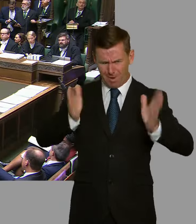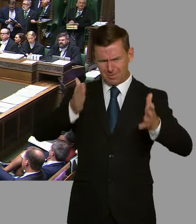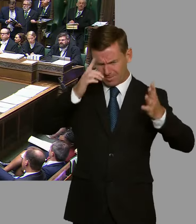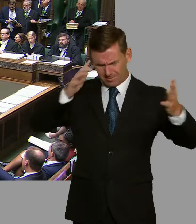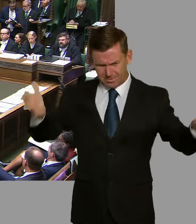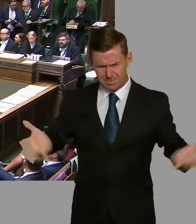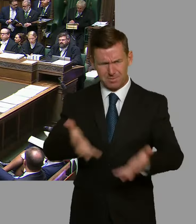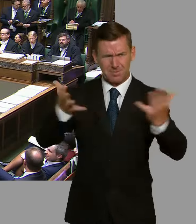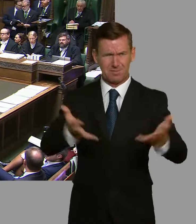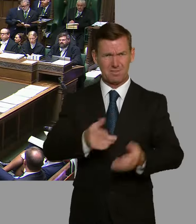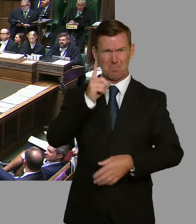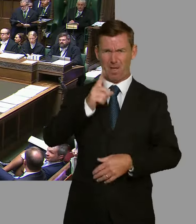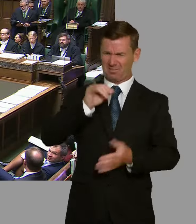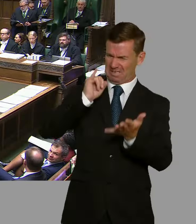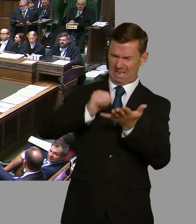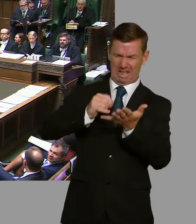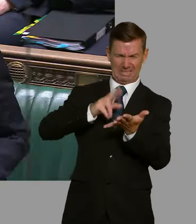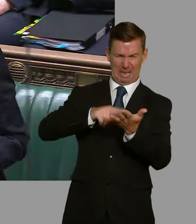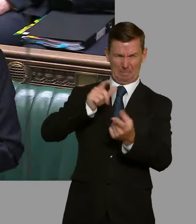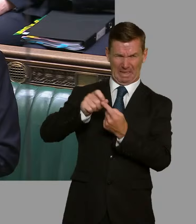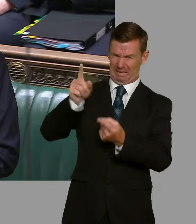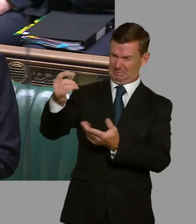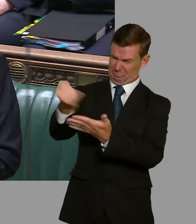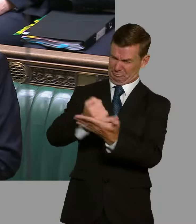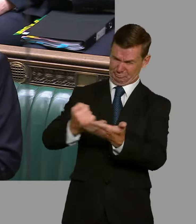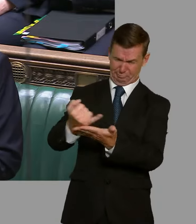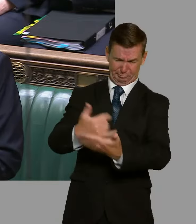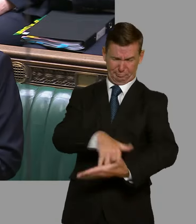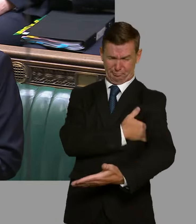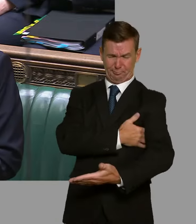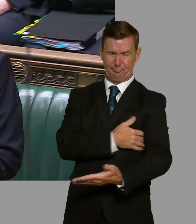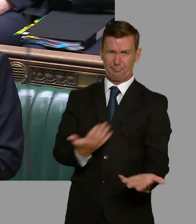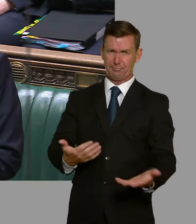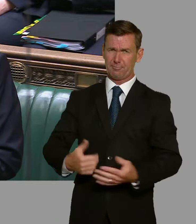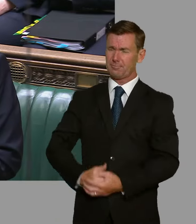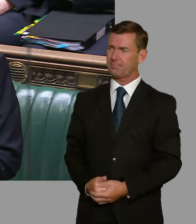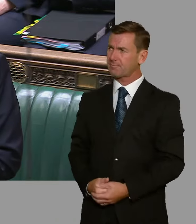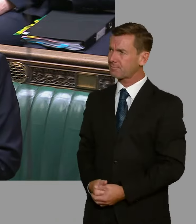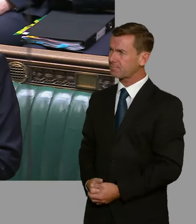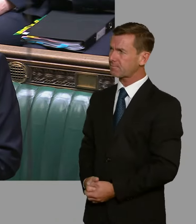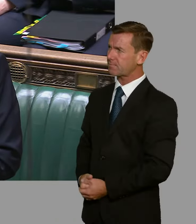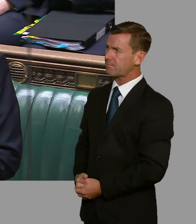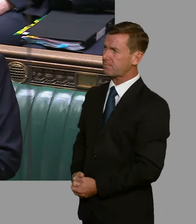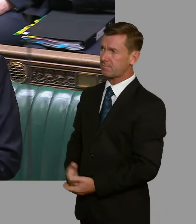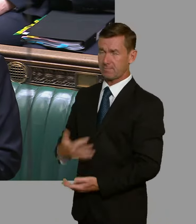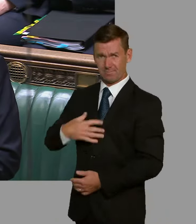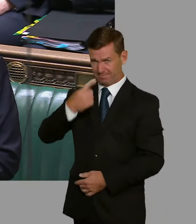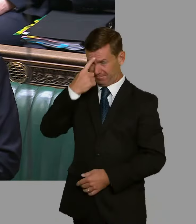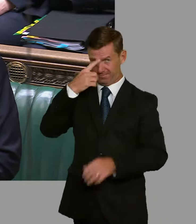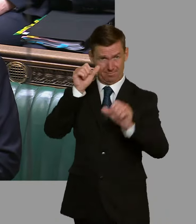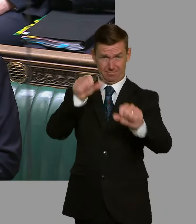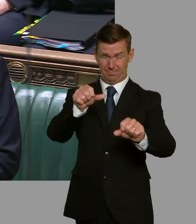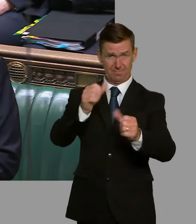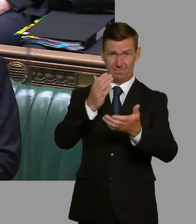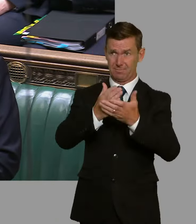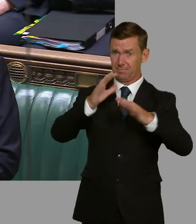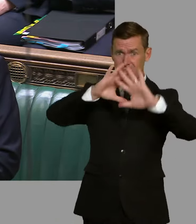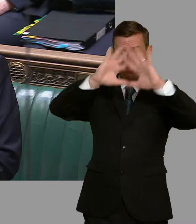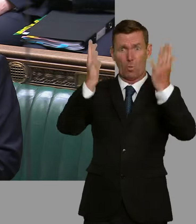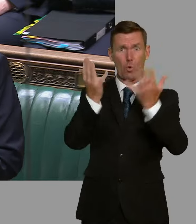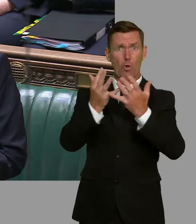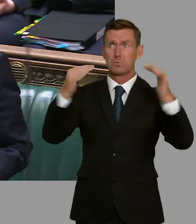I thank him for raising this. At a time of global conflict, it is staggering that the SNP policy is to block an £11